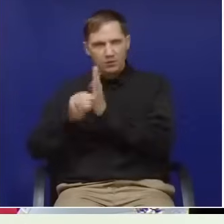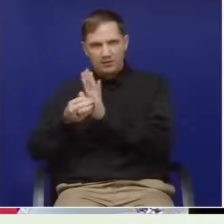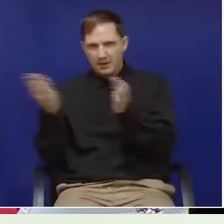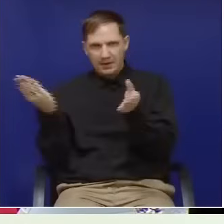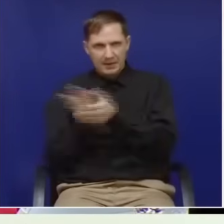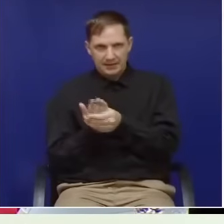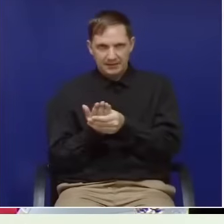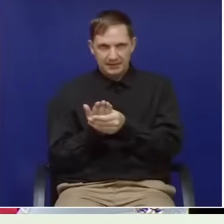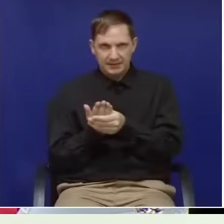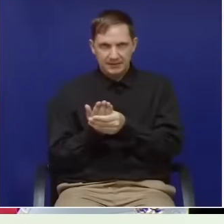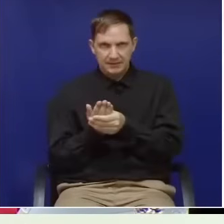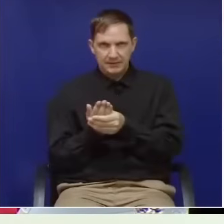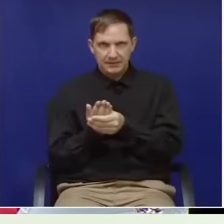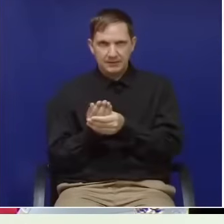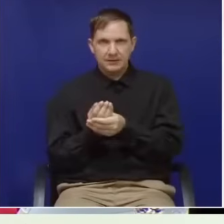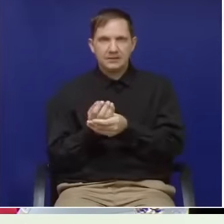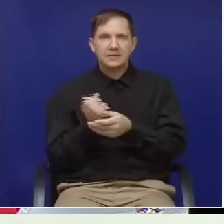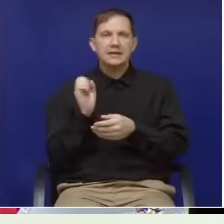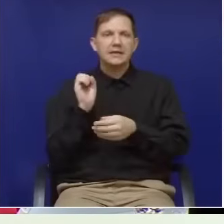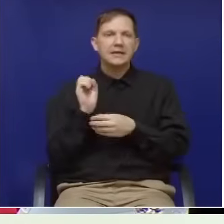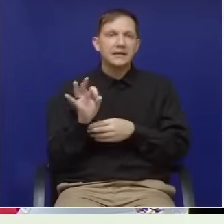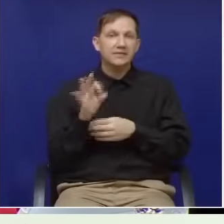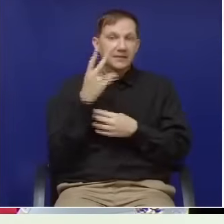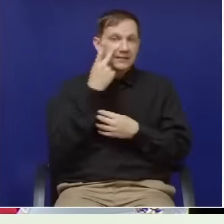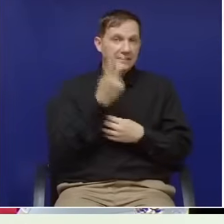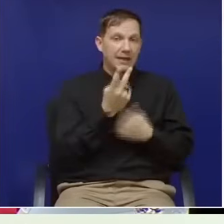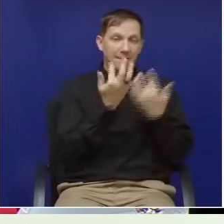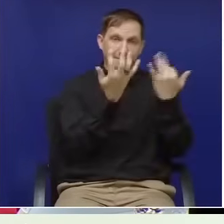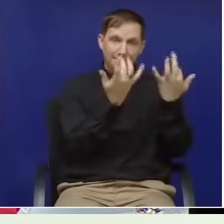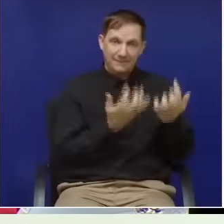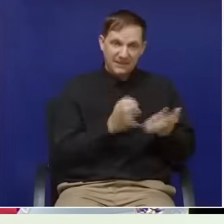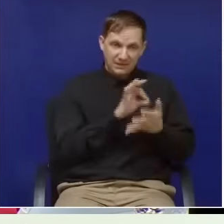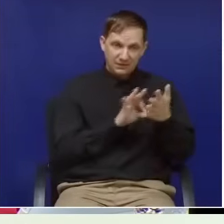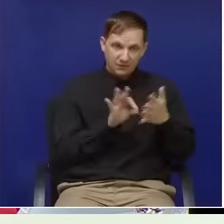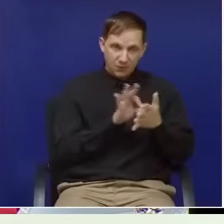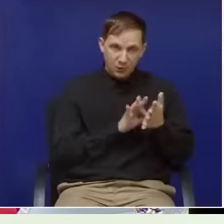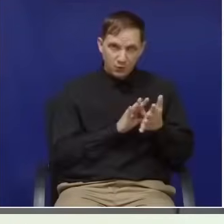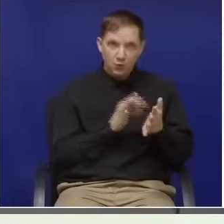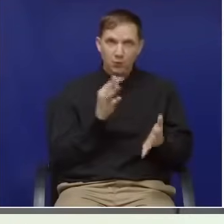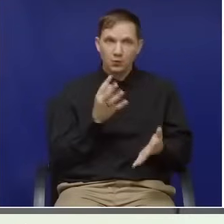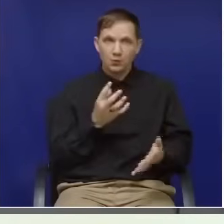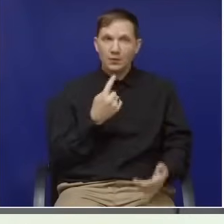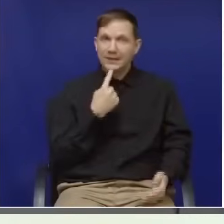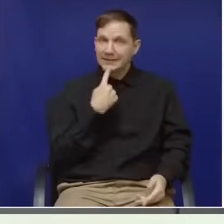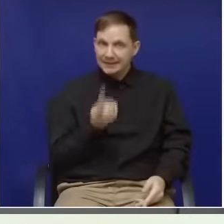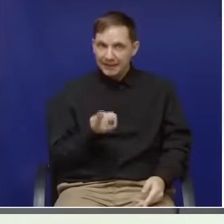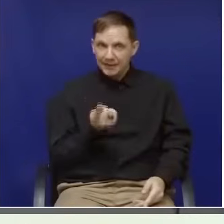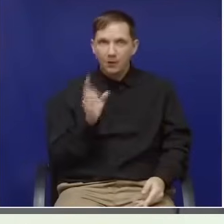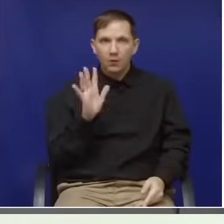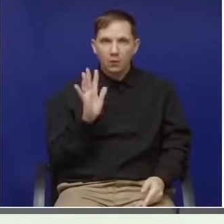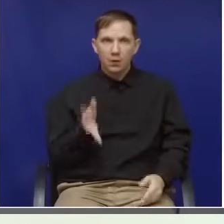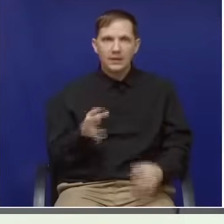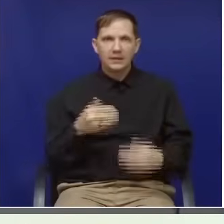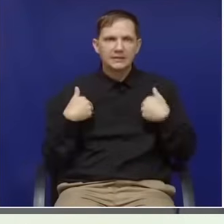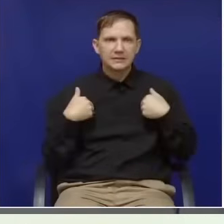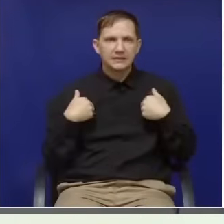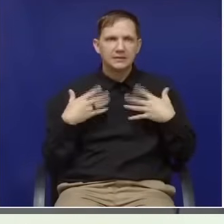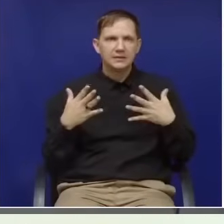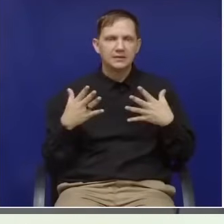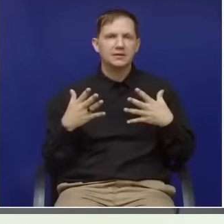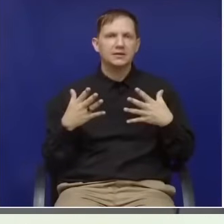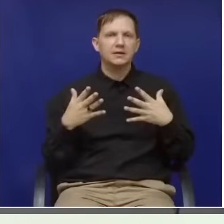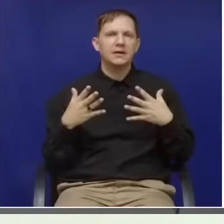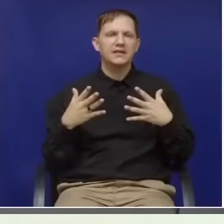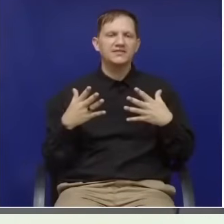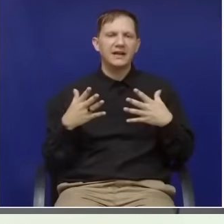ukuthi sithe kulo nyaka sizawuqalisa imodule le ijongane ne-criminal cases. Le